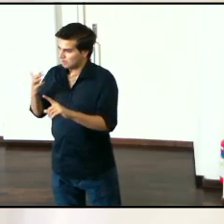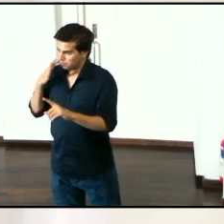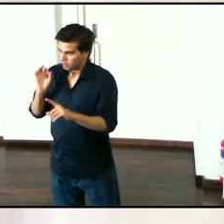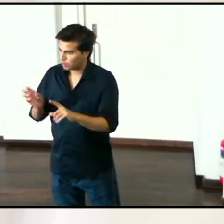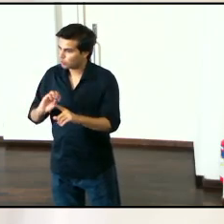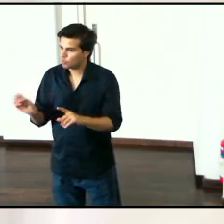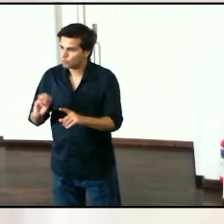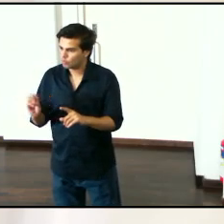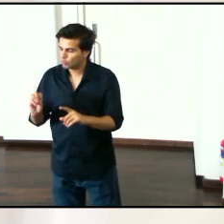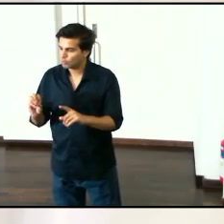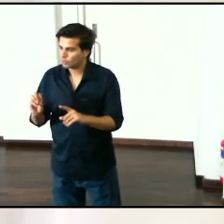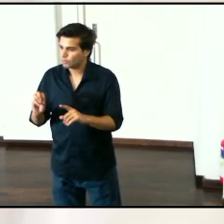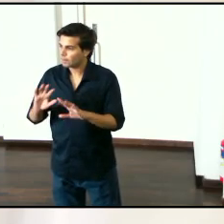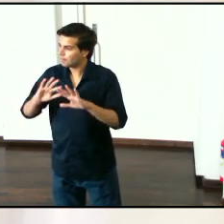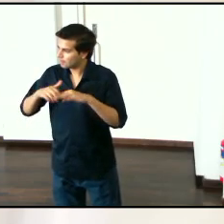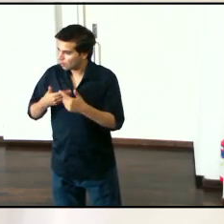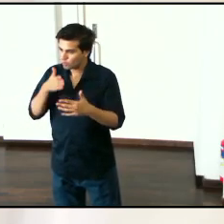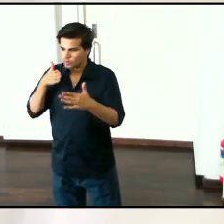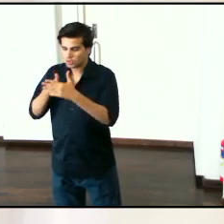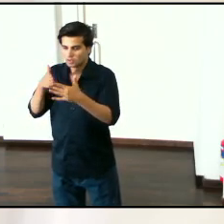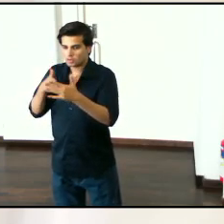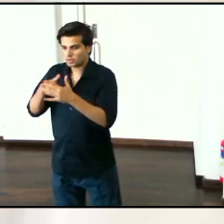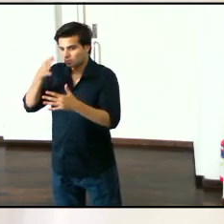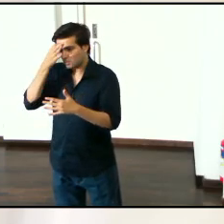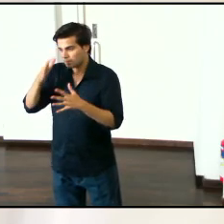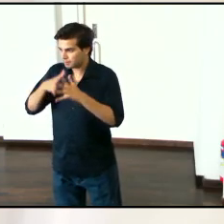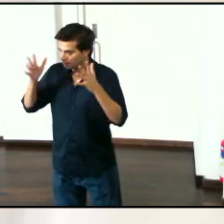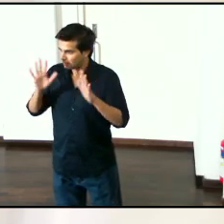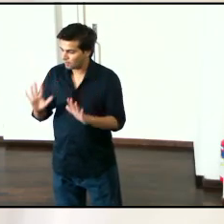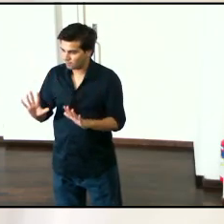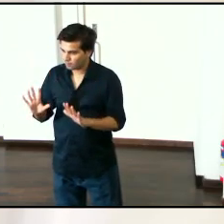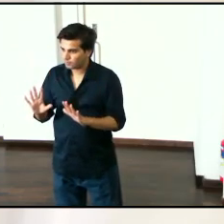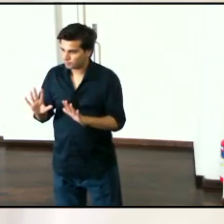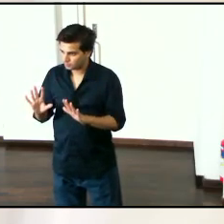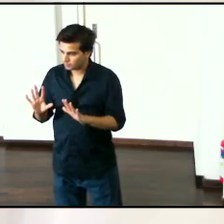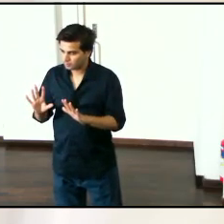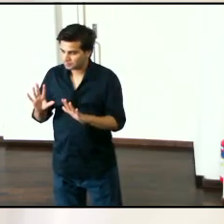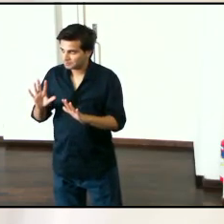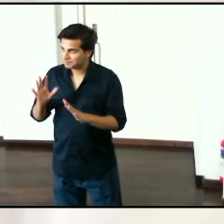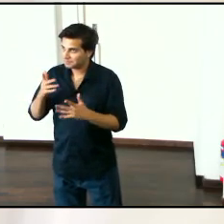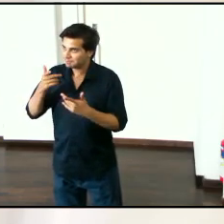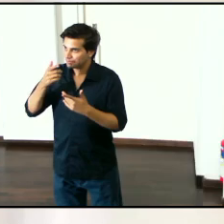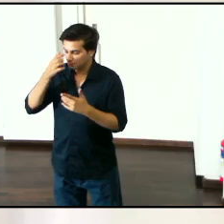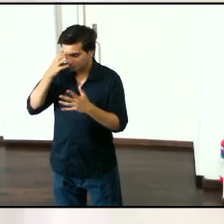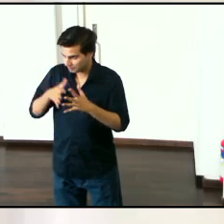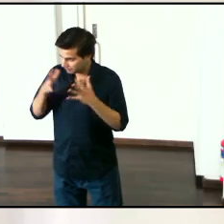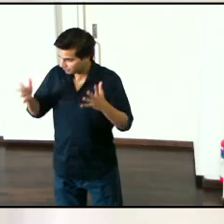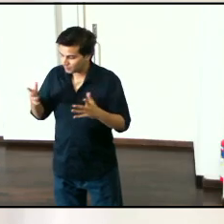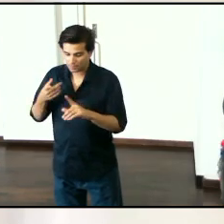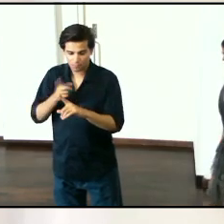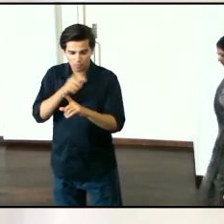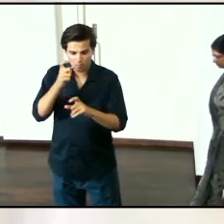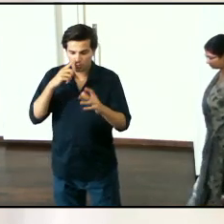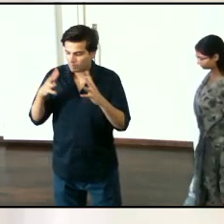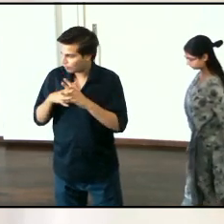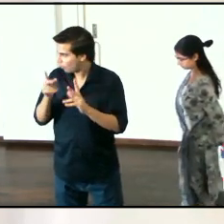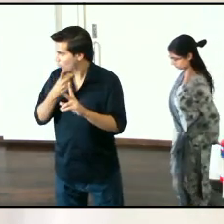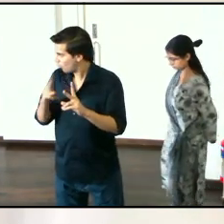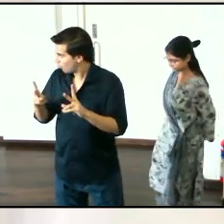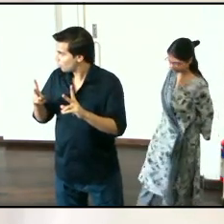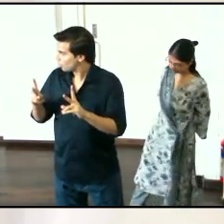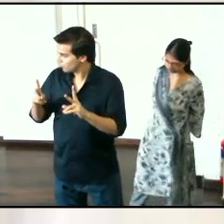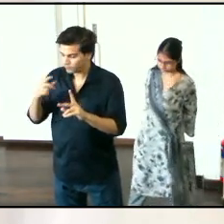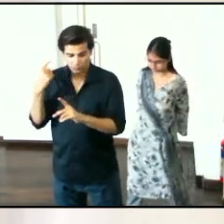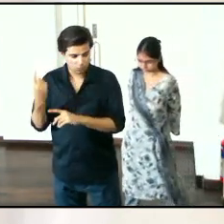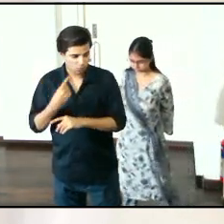but also how difficult these issues were. The kinds of issues that have confronted women always. And it's